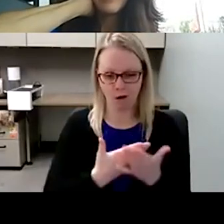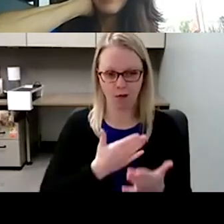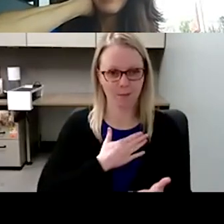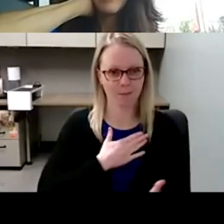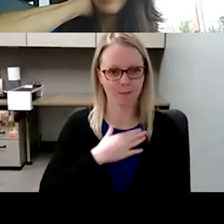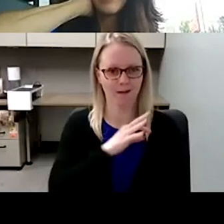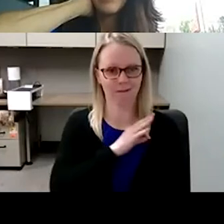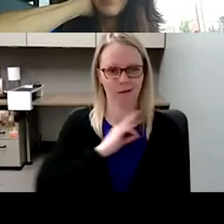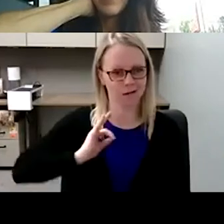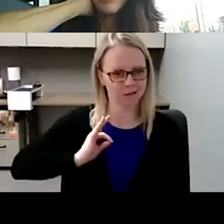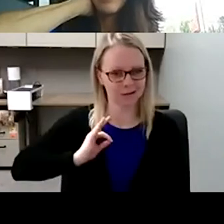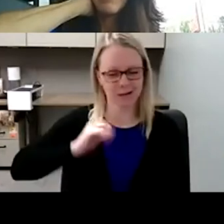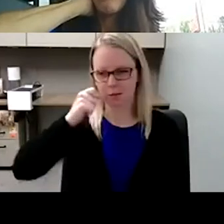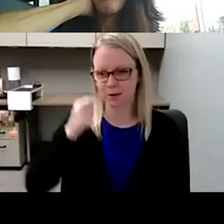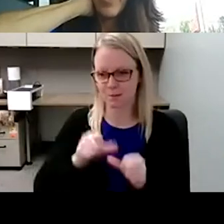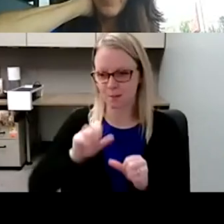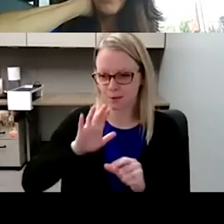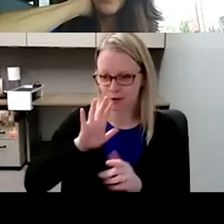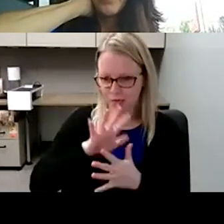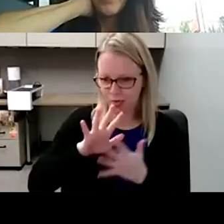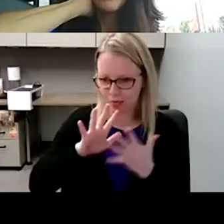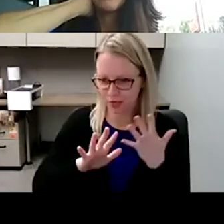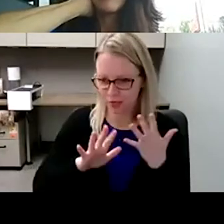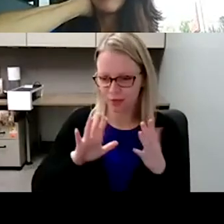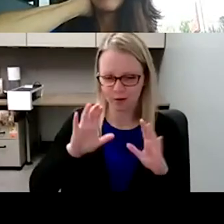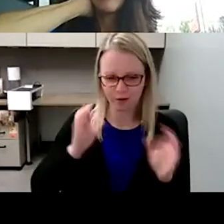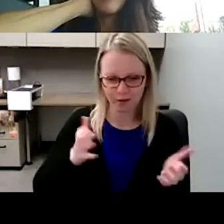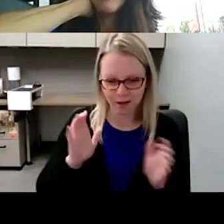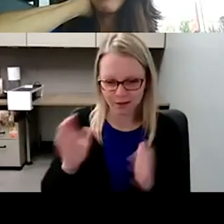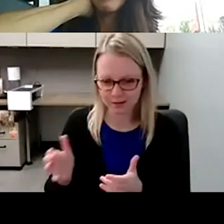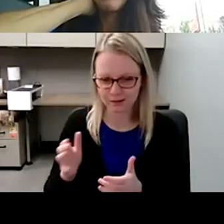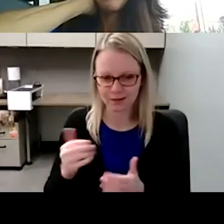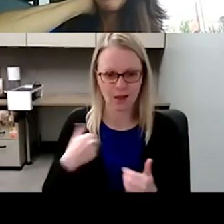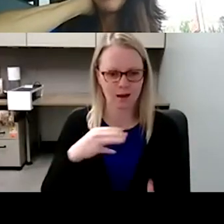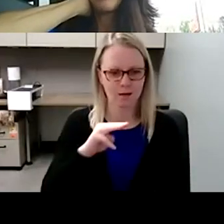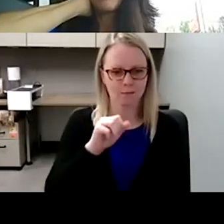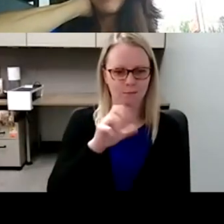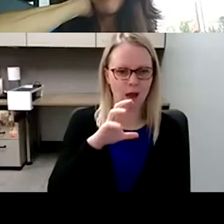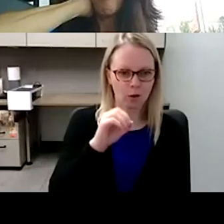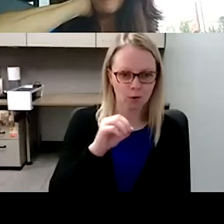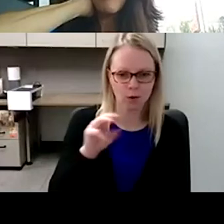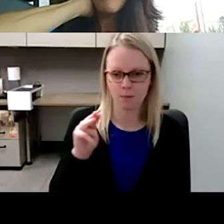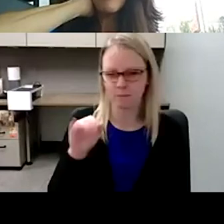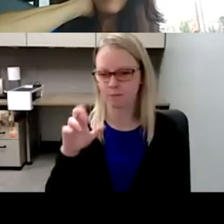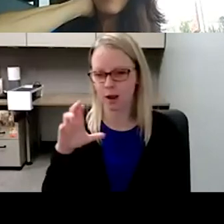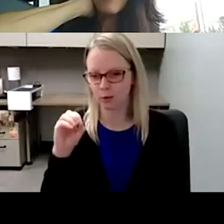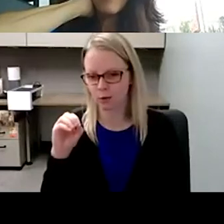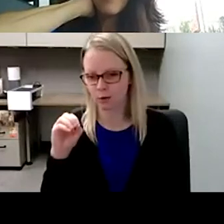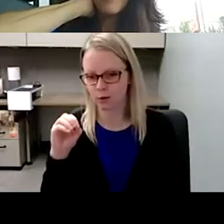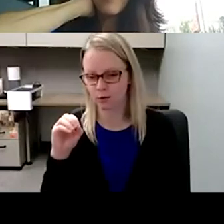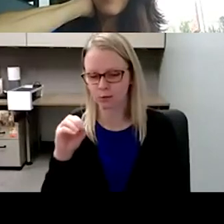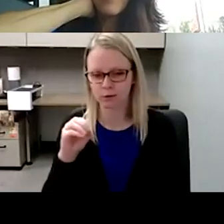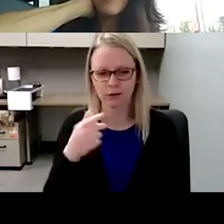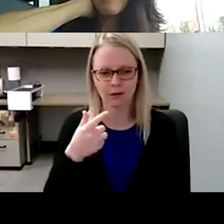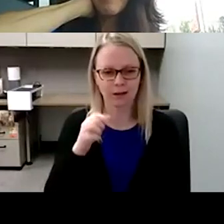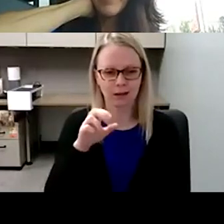the classes that they have. For example, Dr. Gold, that time when I did macro and micro with him, you know, his game theory. And I,